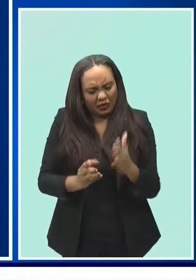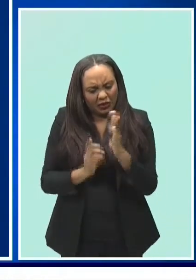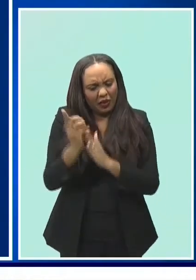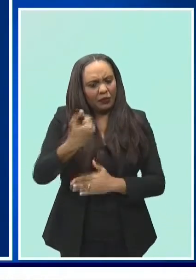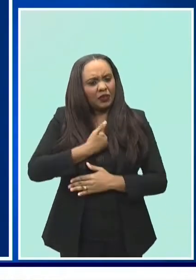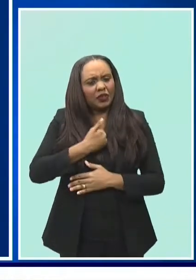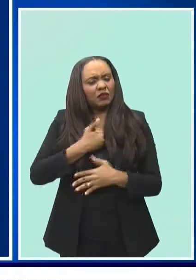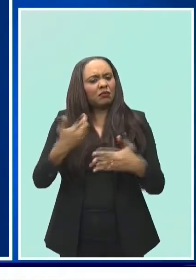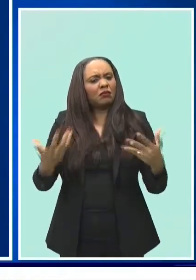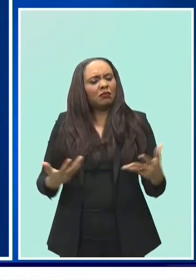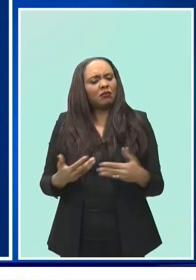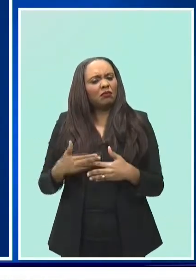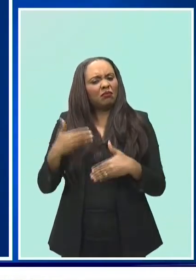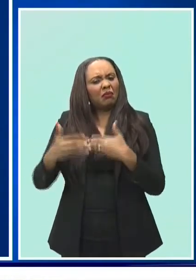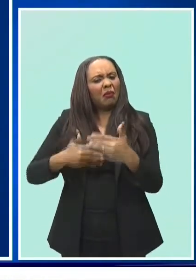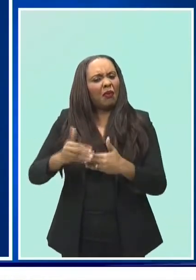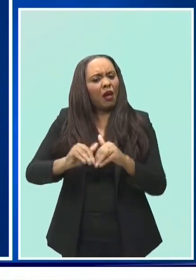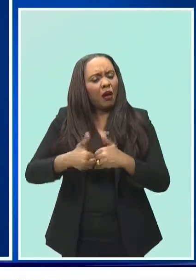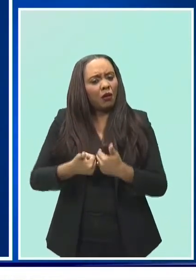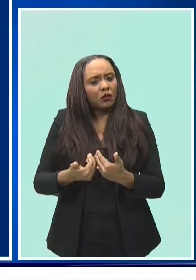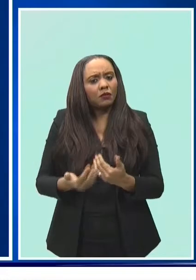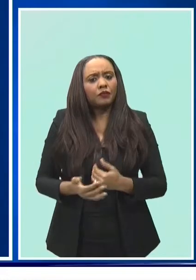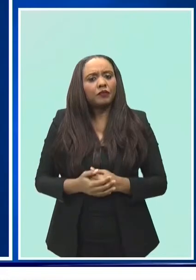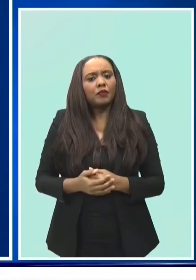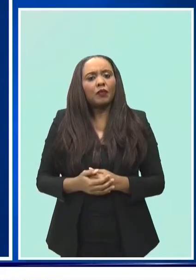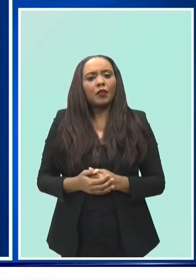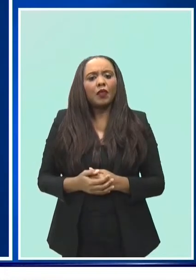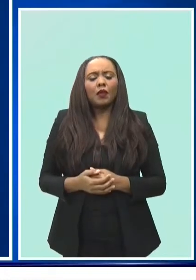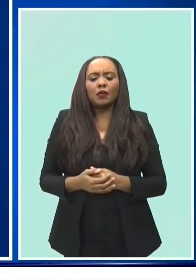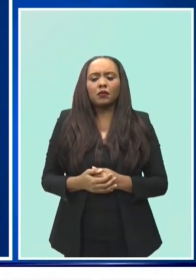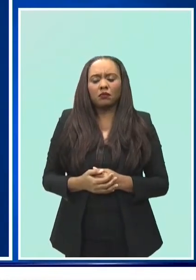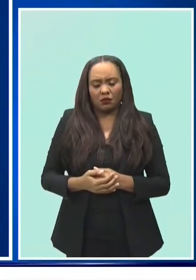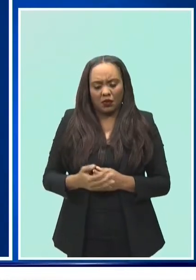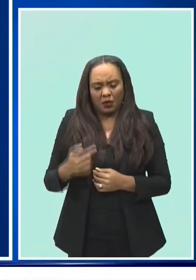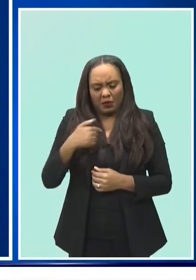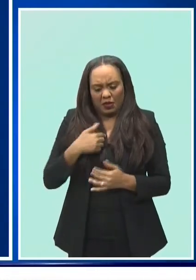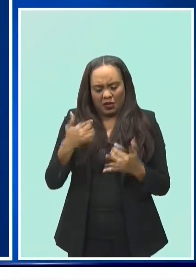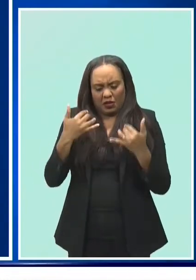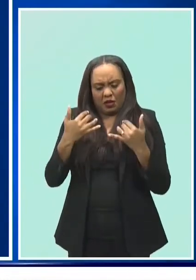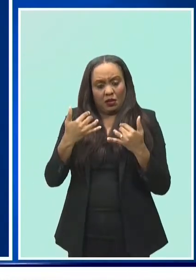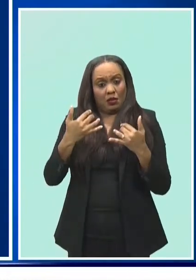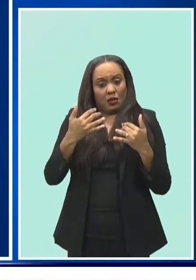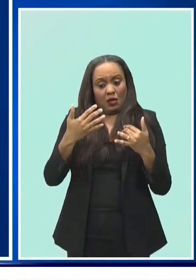of time? Where are we now as a group?